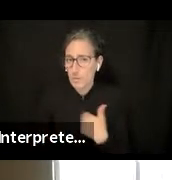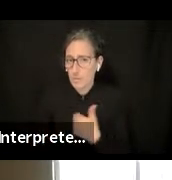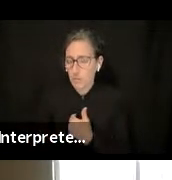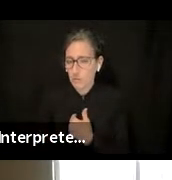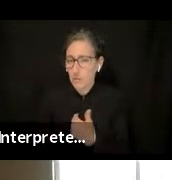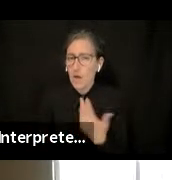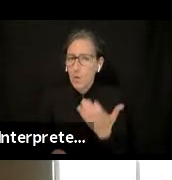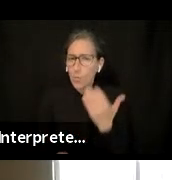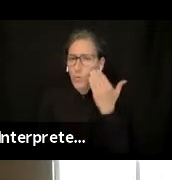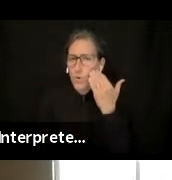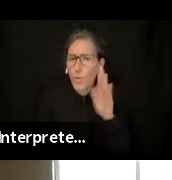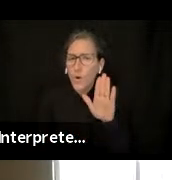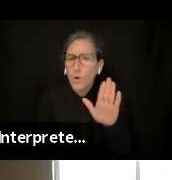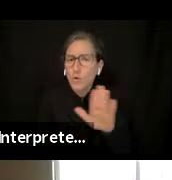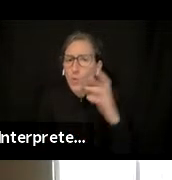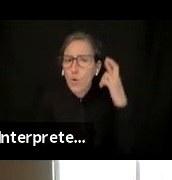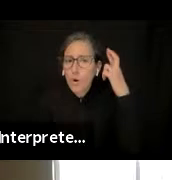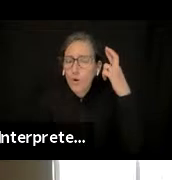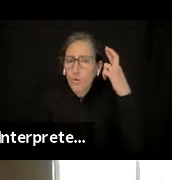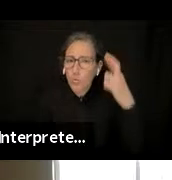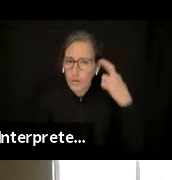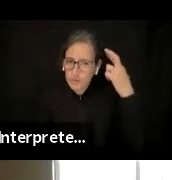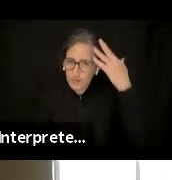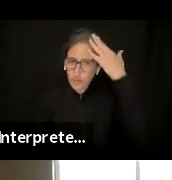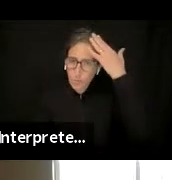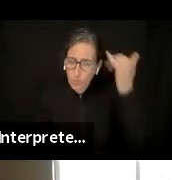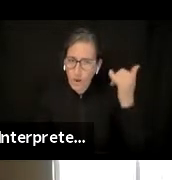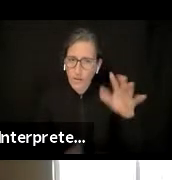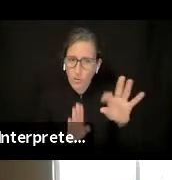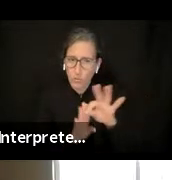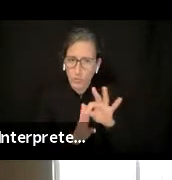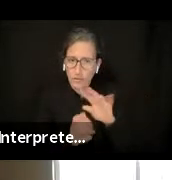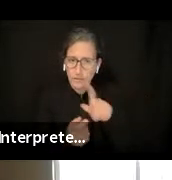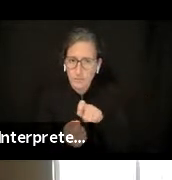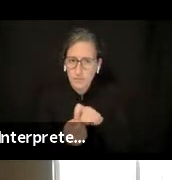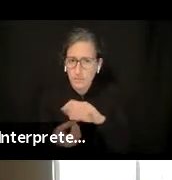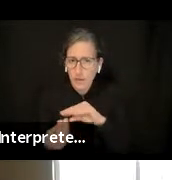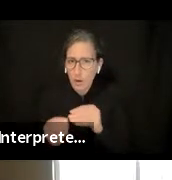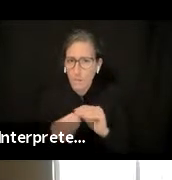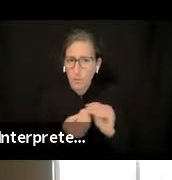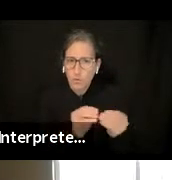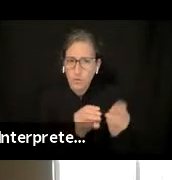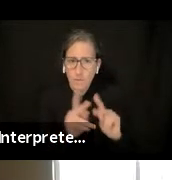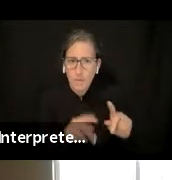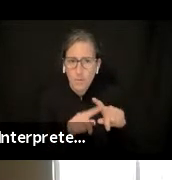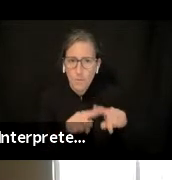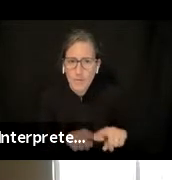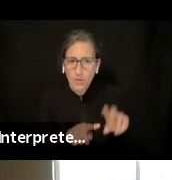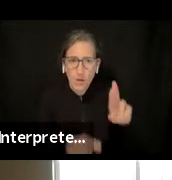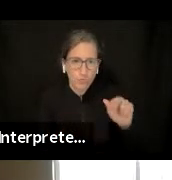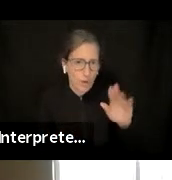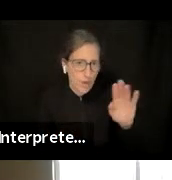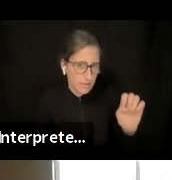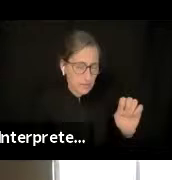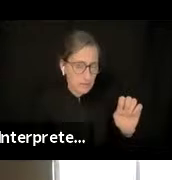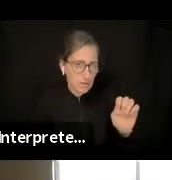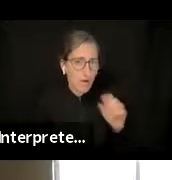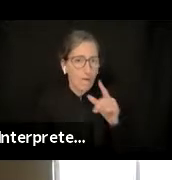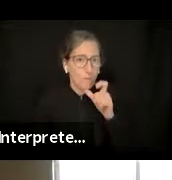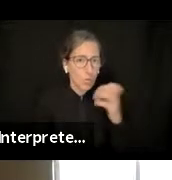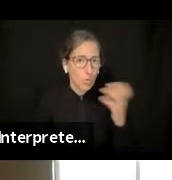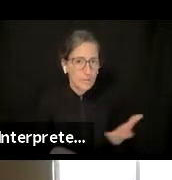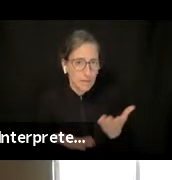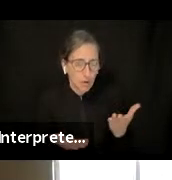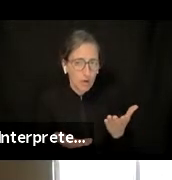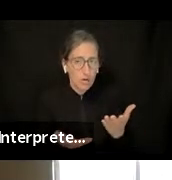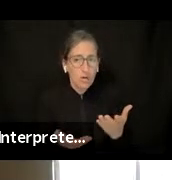racial breakdown of the people who are here? And for example, I think the direct issue is that there's